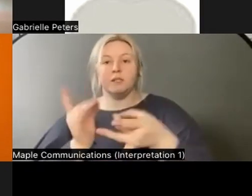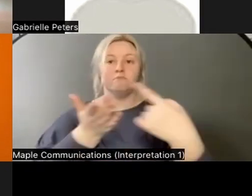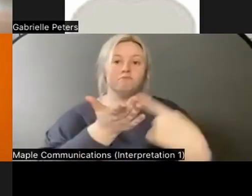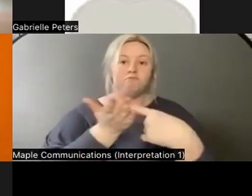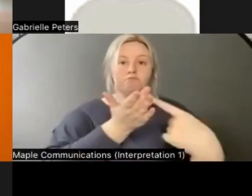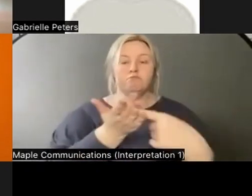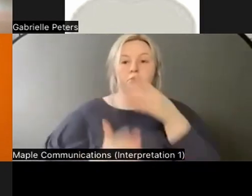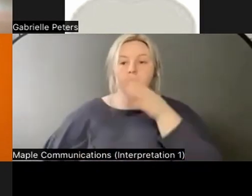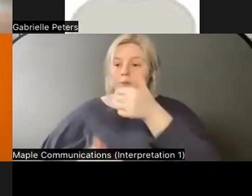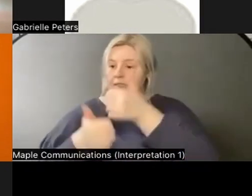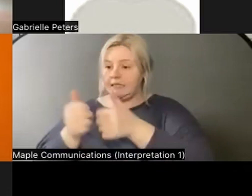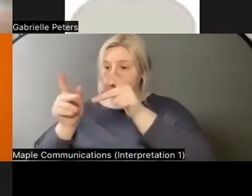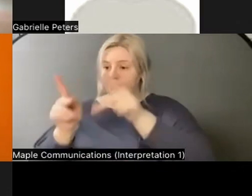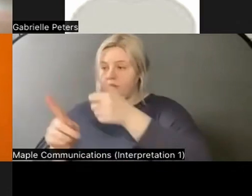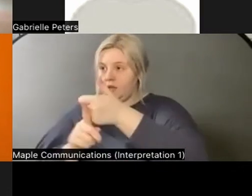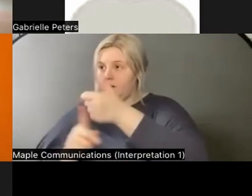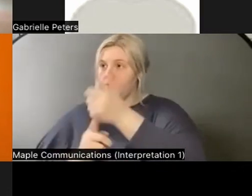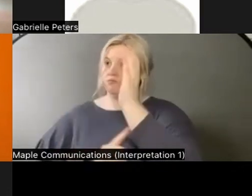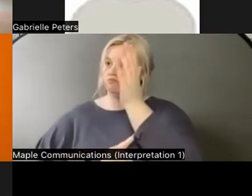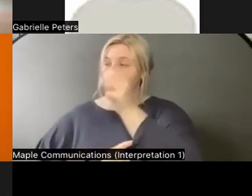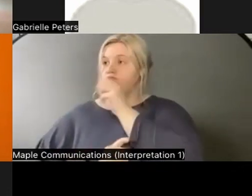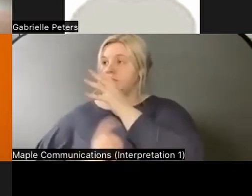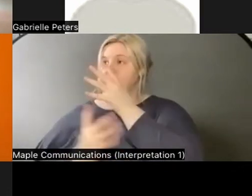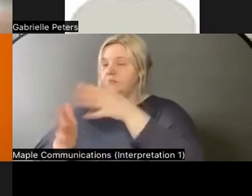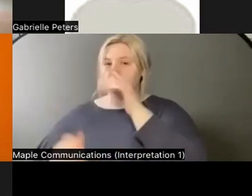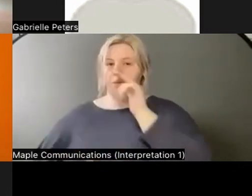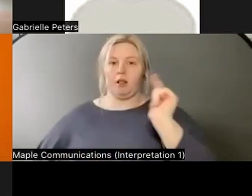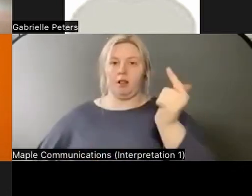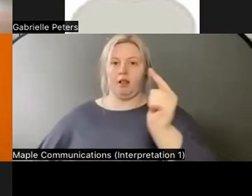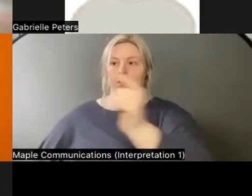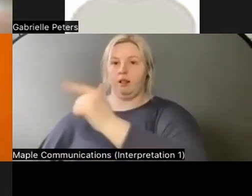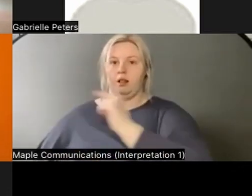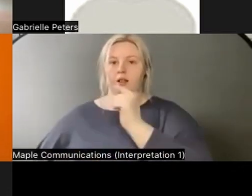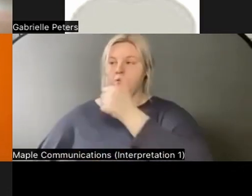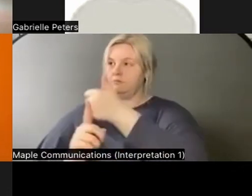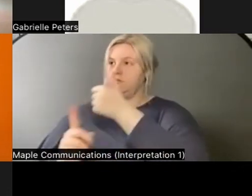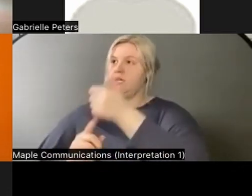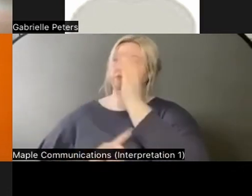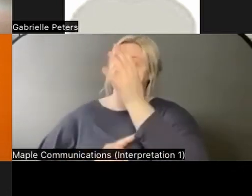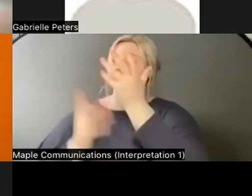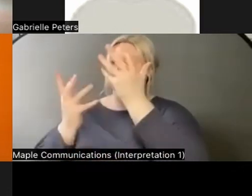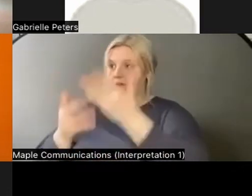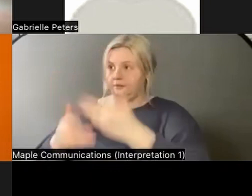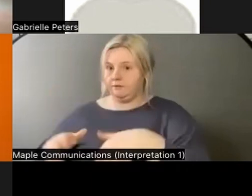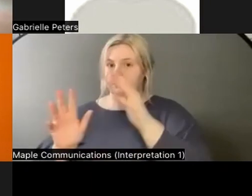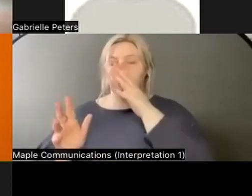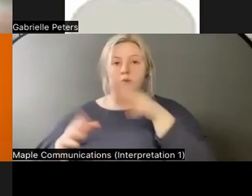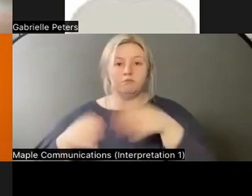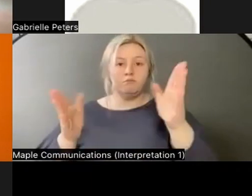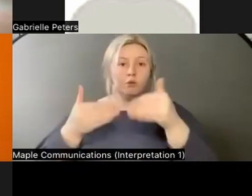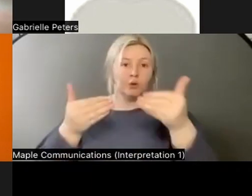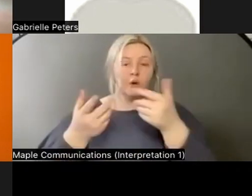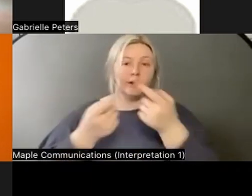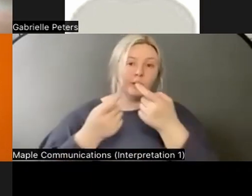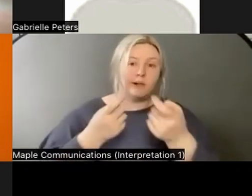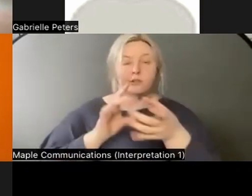each person, we go around and each person shares what you're bringing, what questions you're bringing to the table and what you